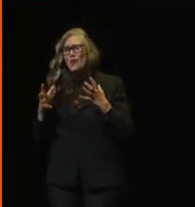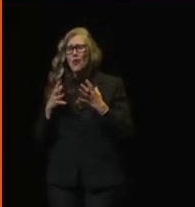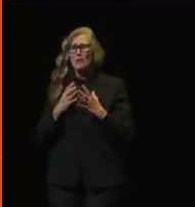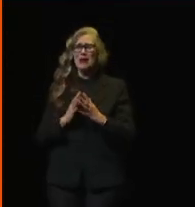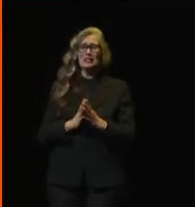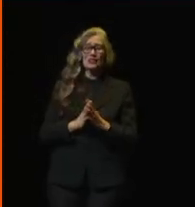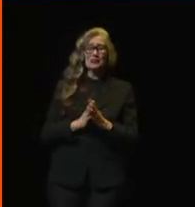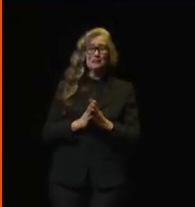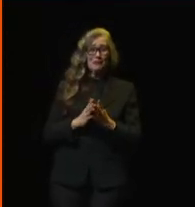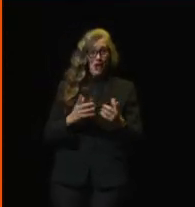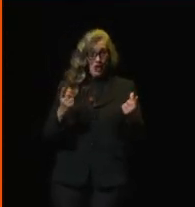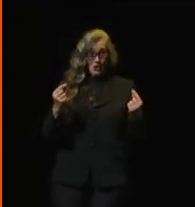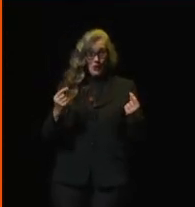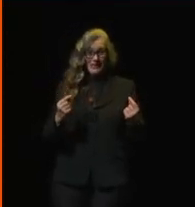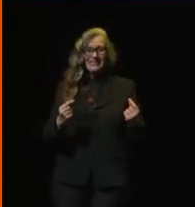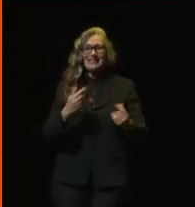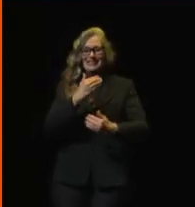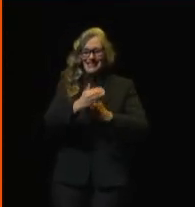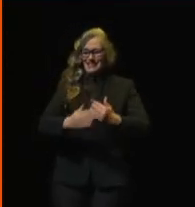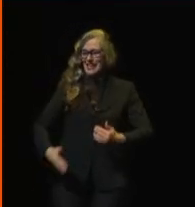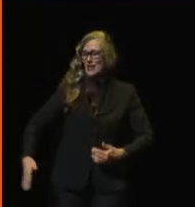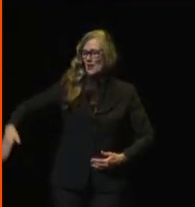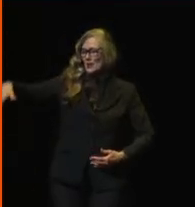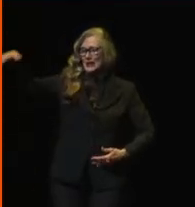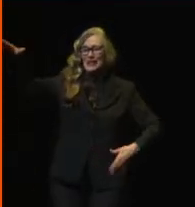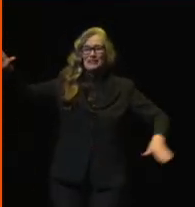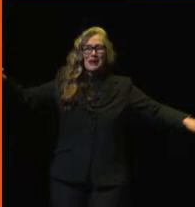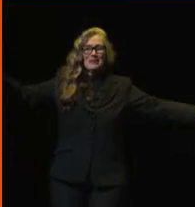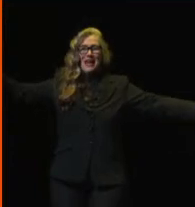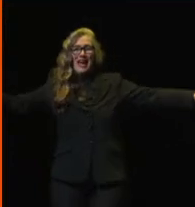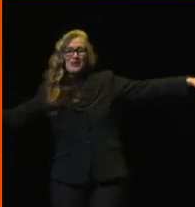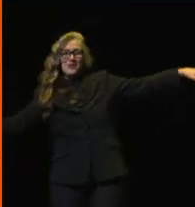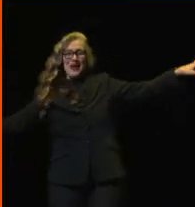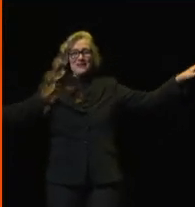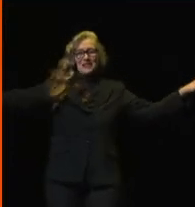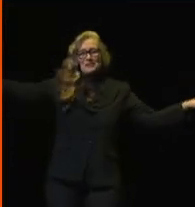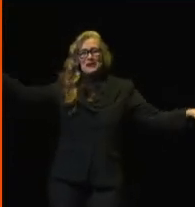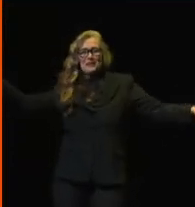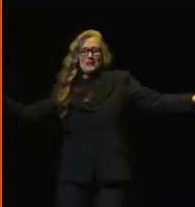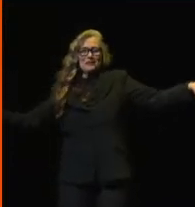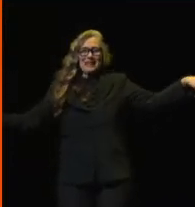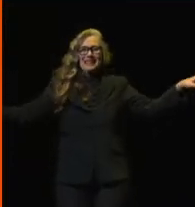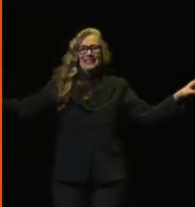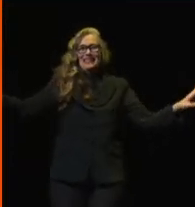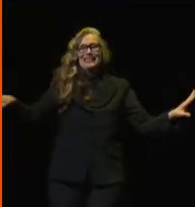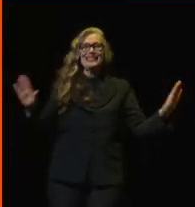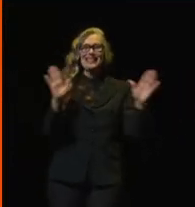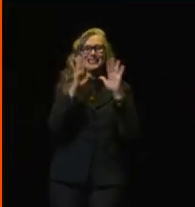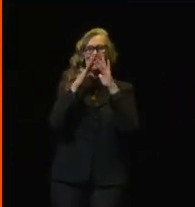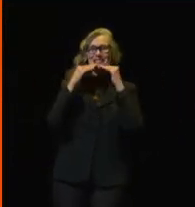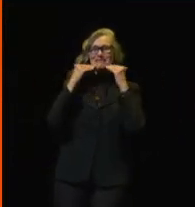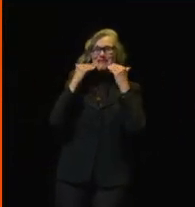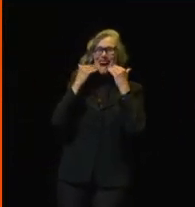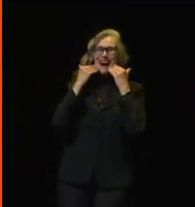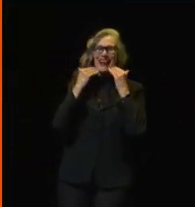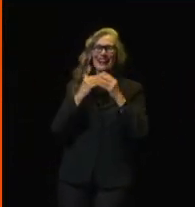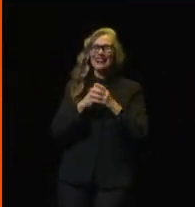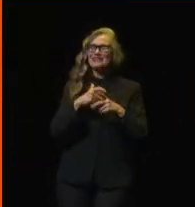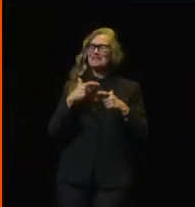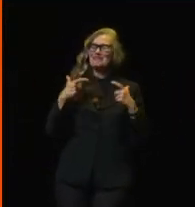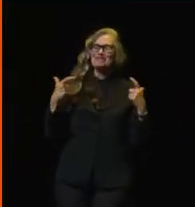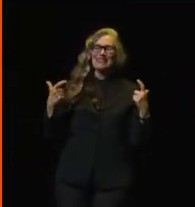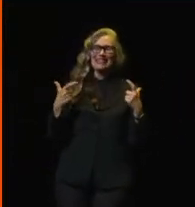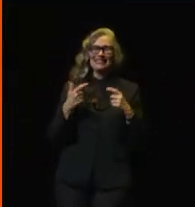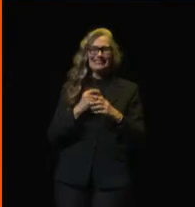he lifted his hands in the air and waved them from side to side. His smile went from ear to ear. On our next